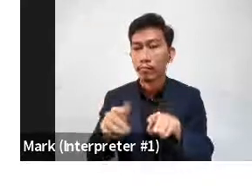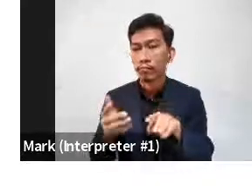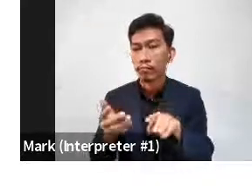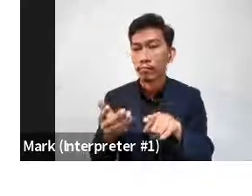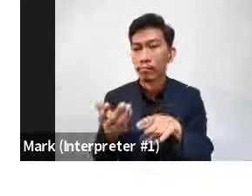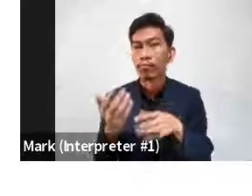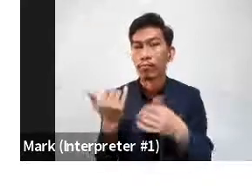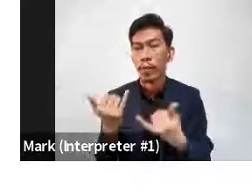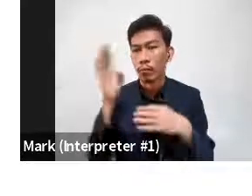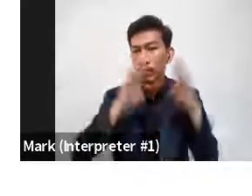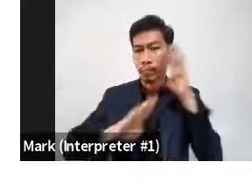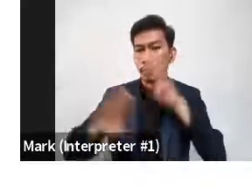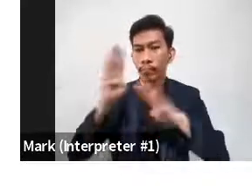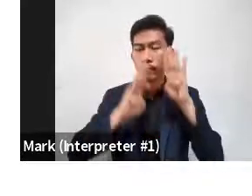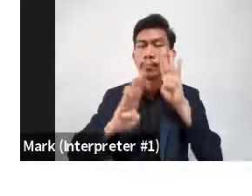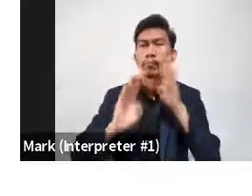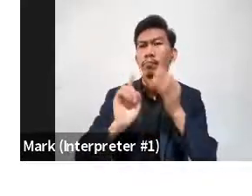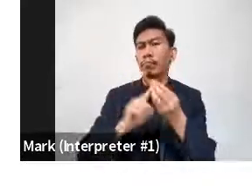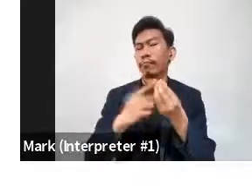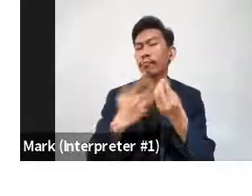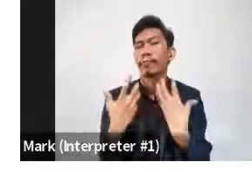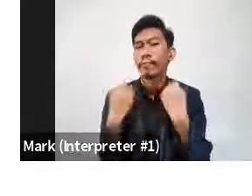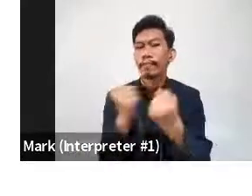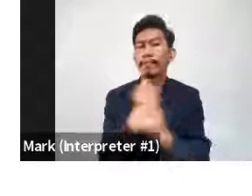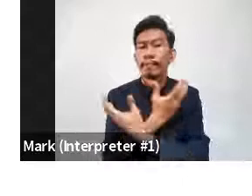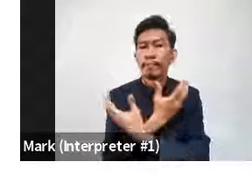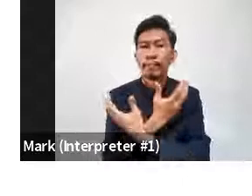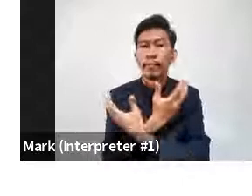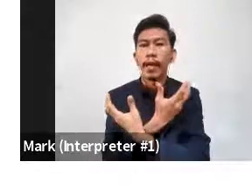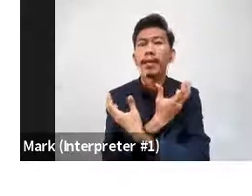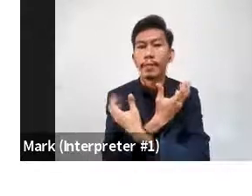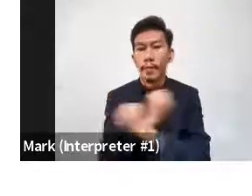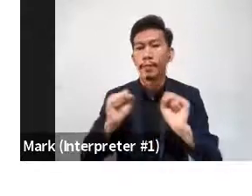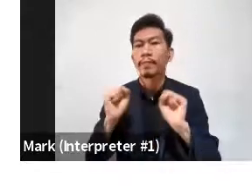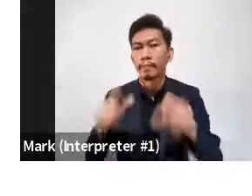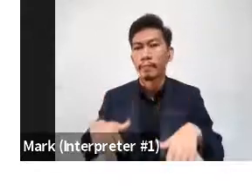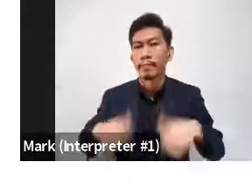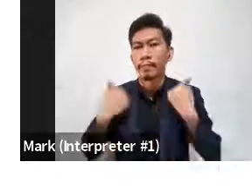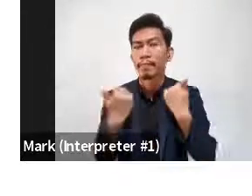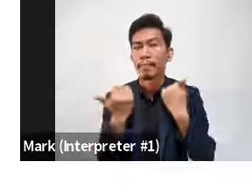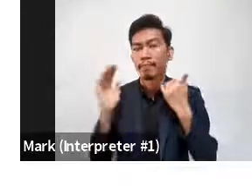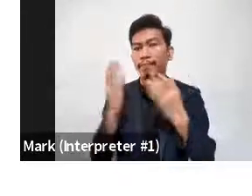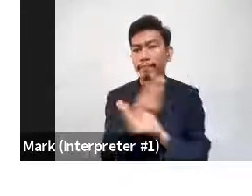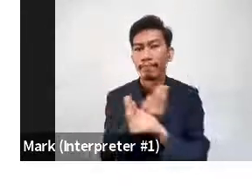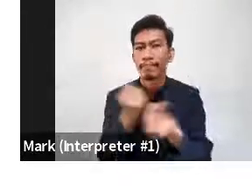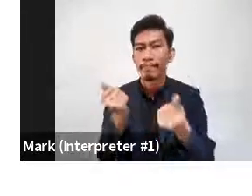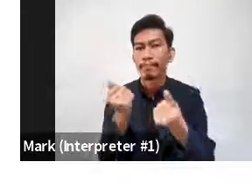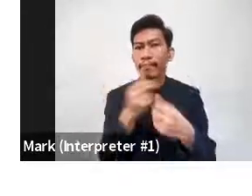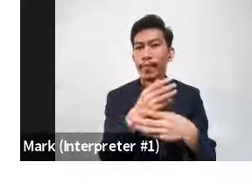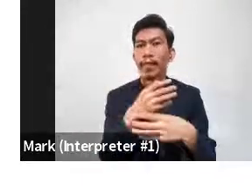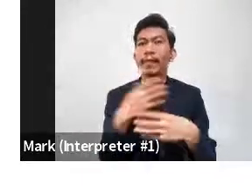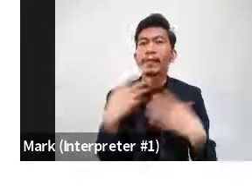This crisis is about saving lives and a rare opportunity to fix our healthcare system.